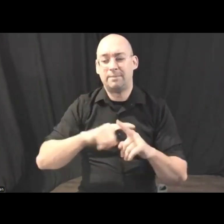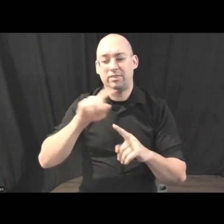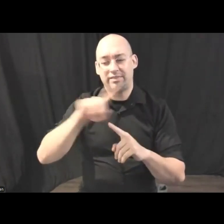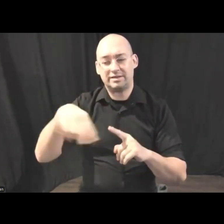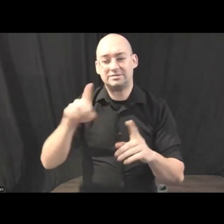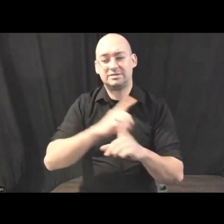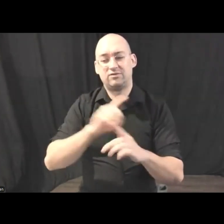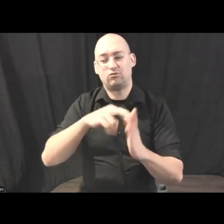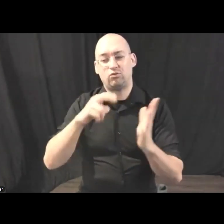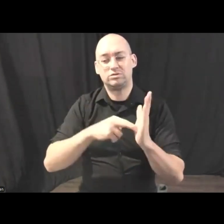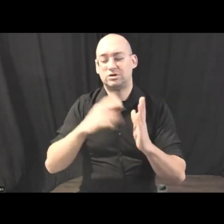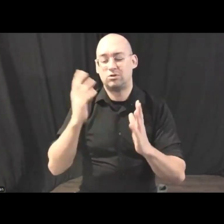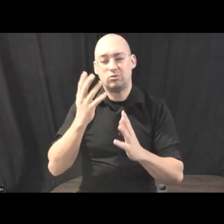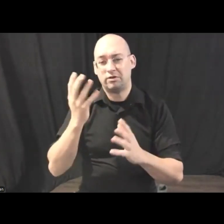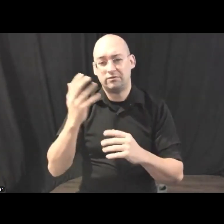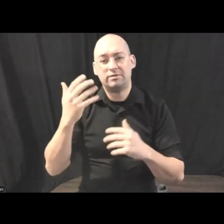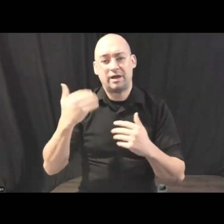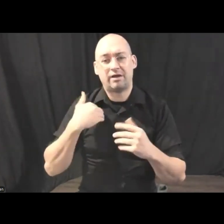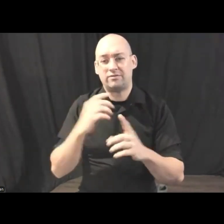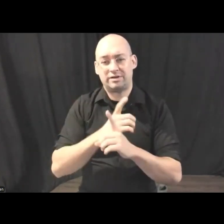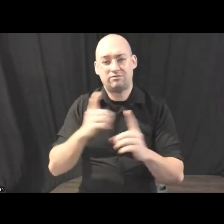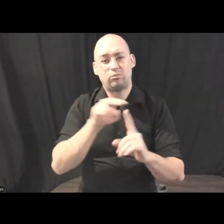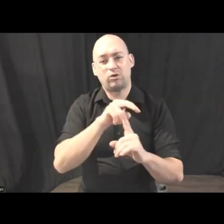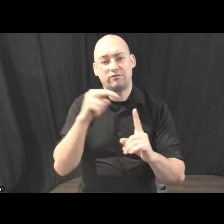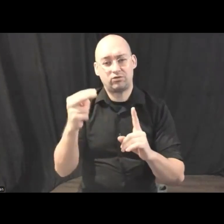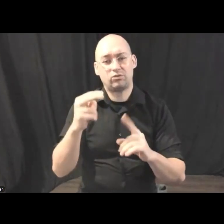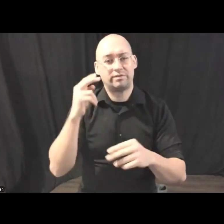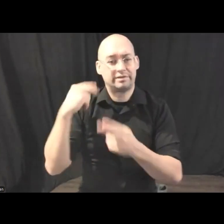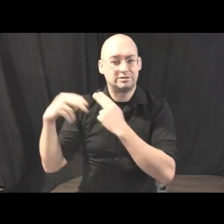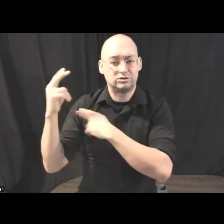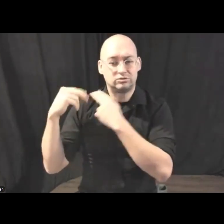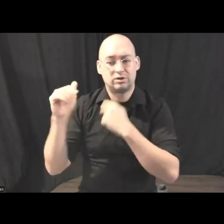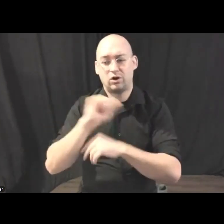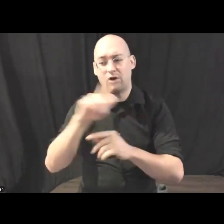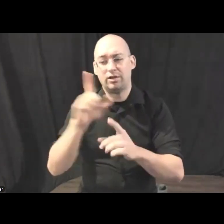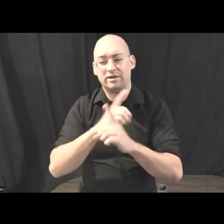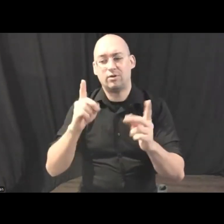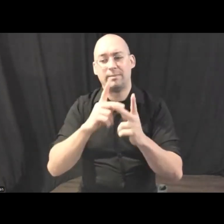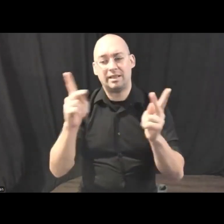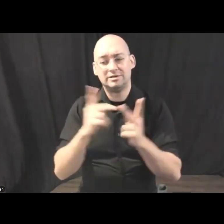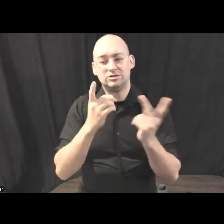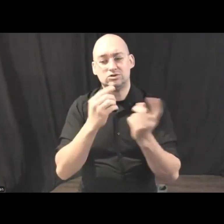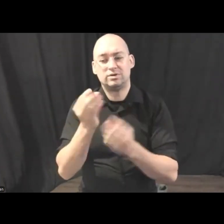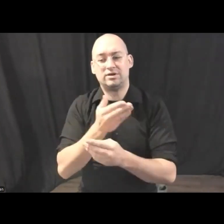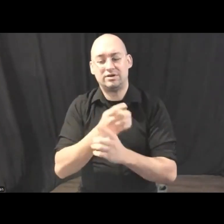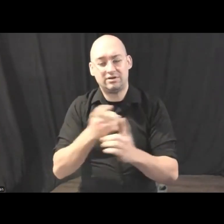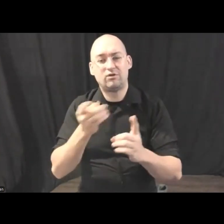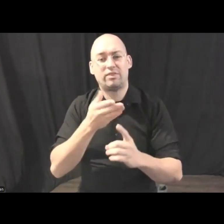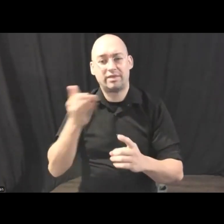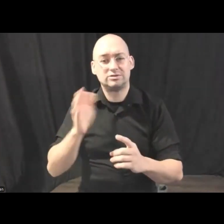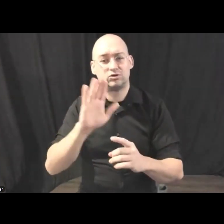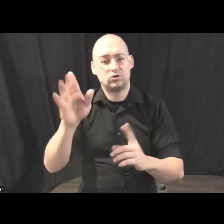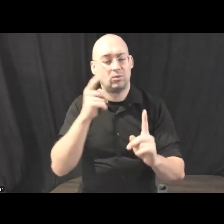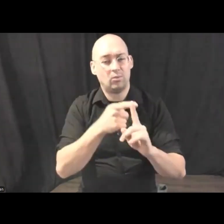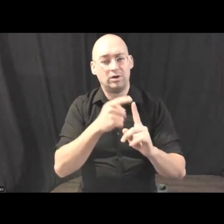it's wonderful that we have that different perspective and that history, and we'll all be in different places to do different things. So to your point, there's too many